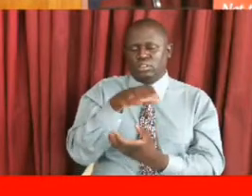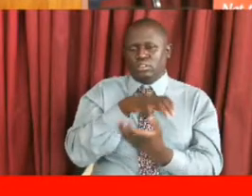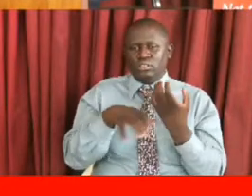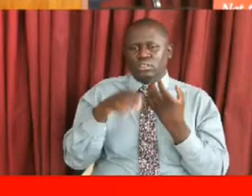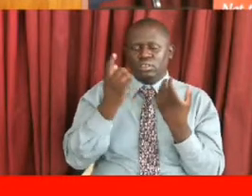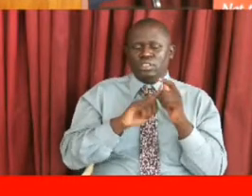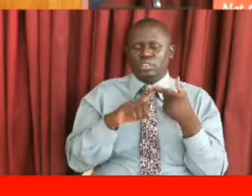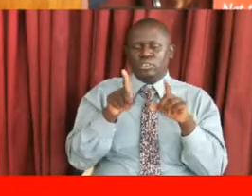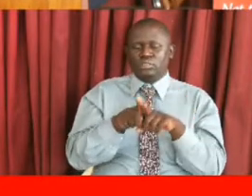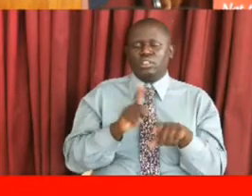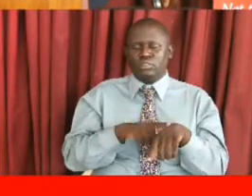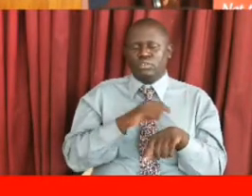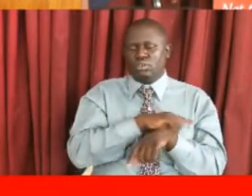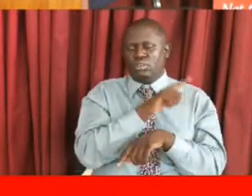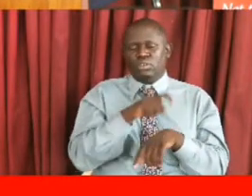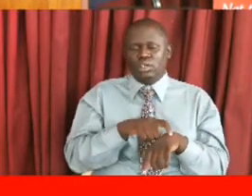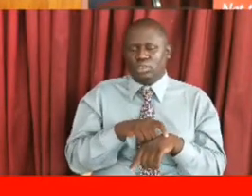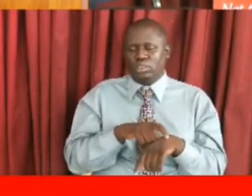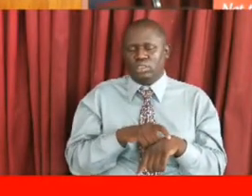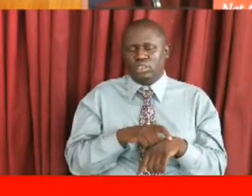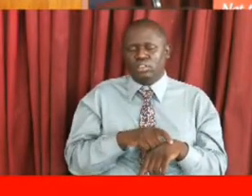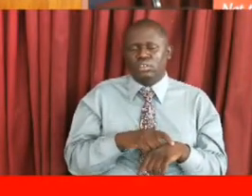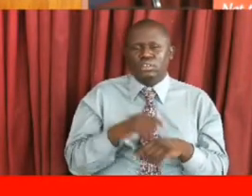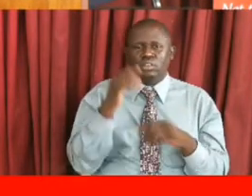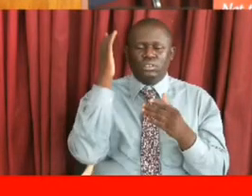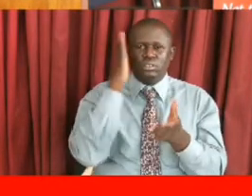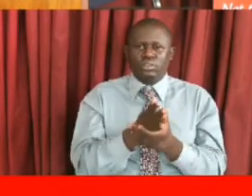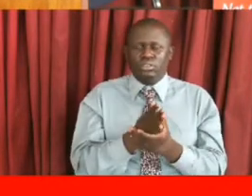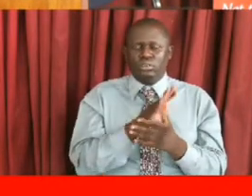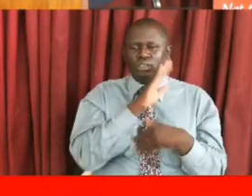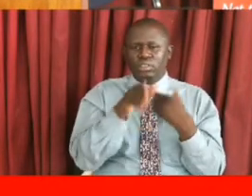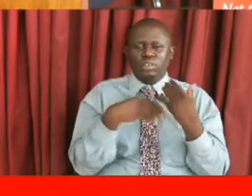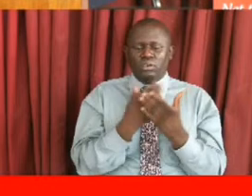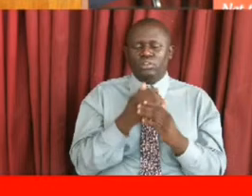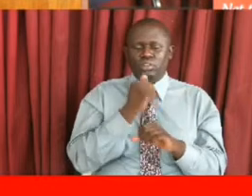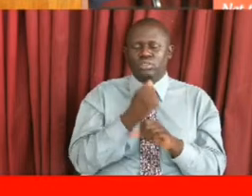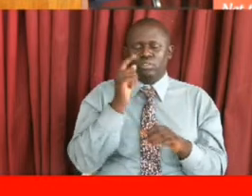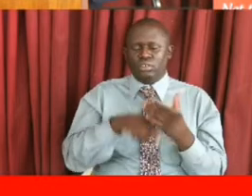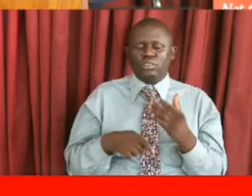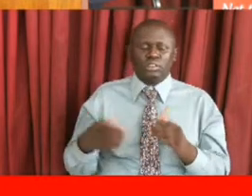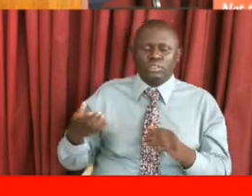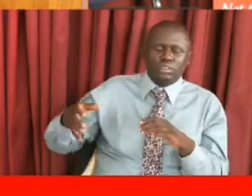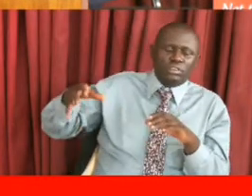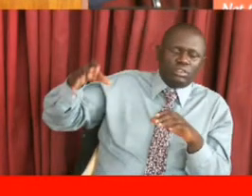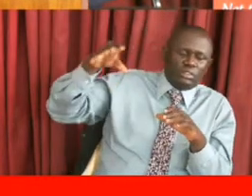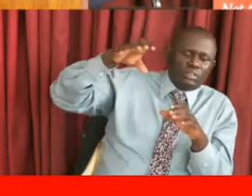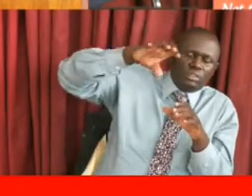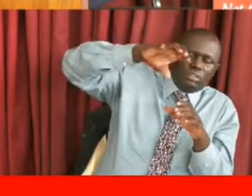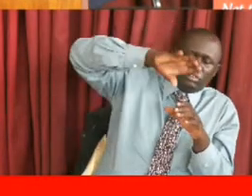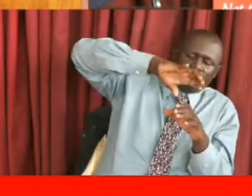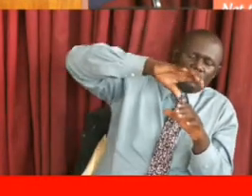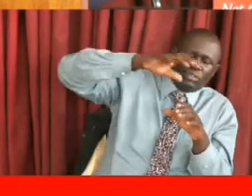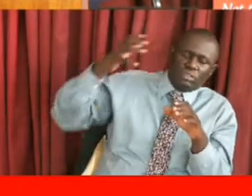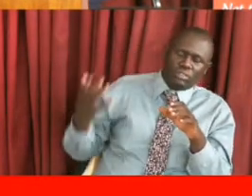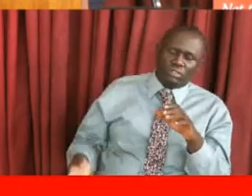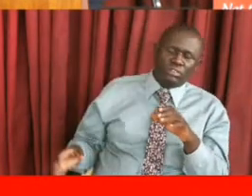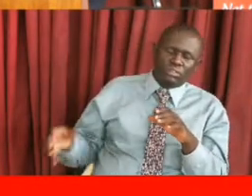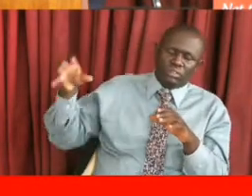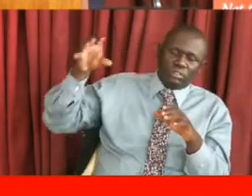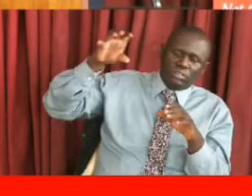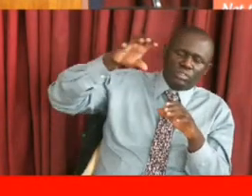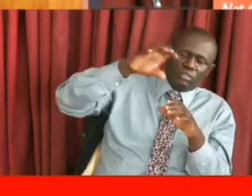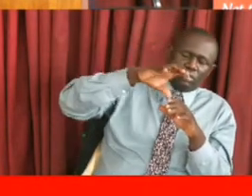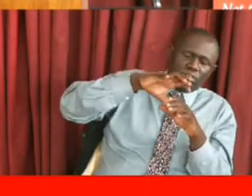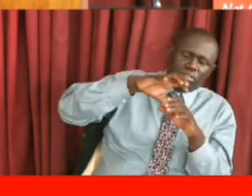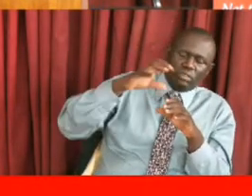when the Creed comes into a denomination they all go after the cre the word dies out and